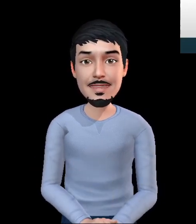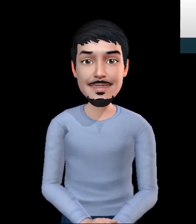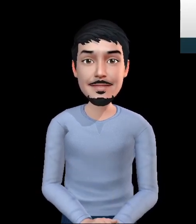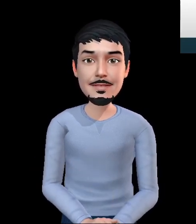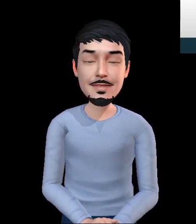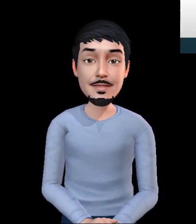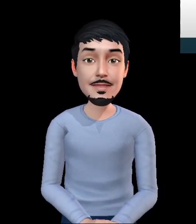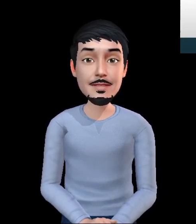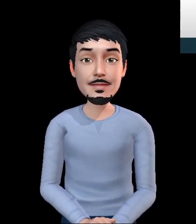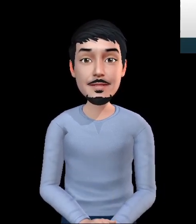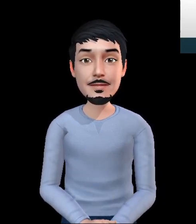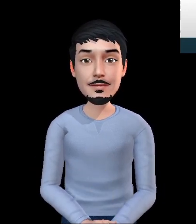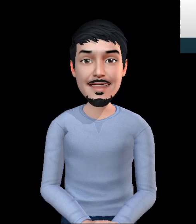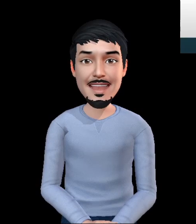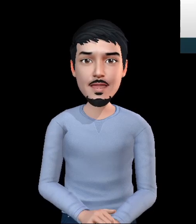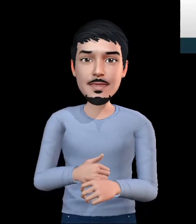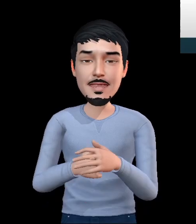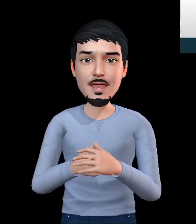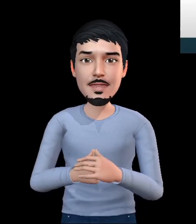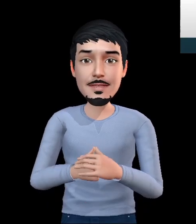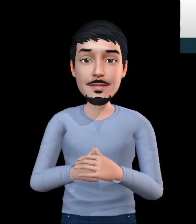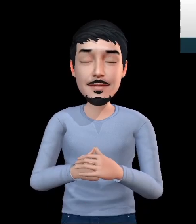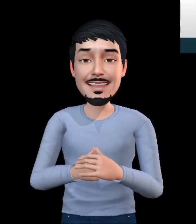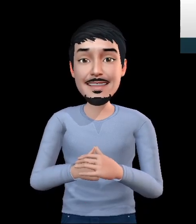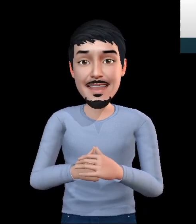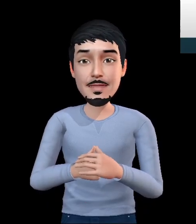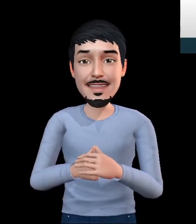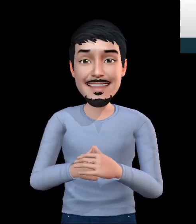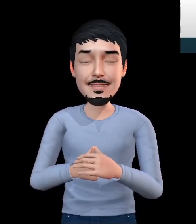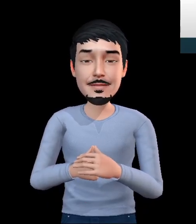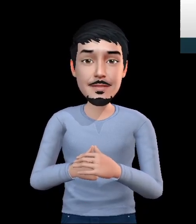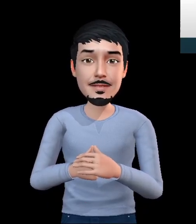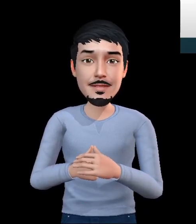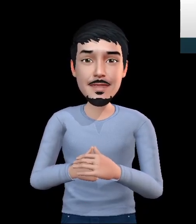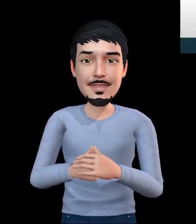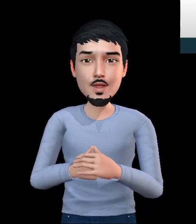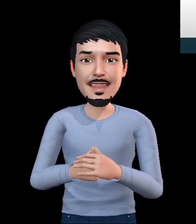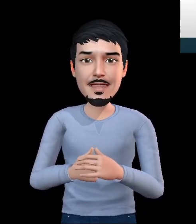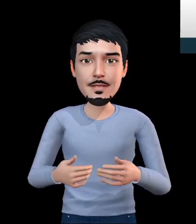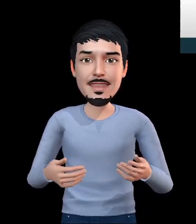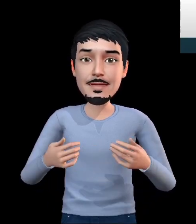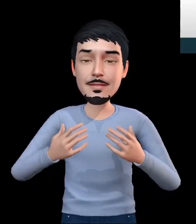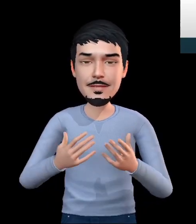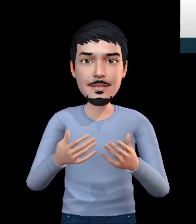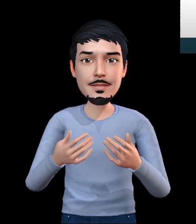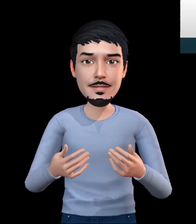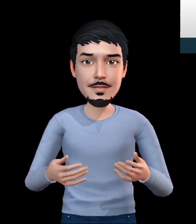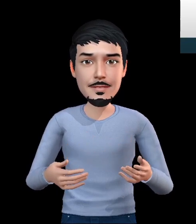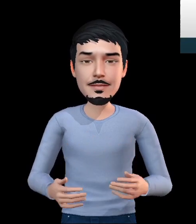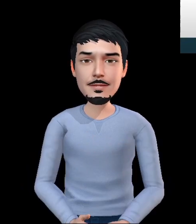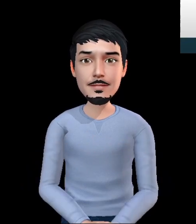United States? And members of the group in the United States, this is what they have to say.